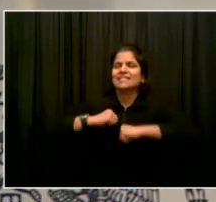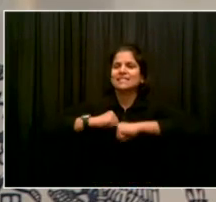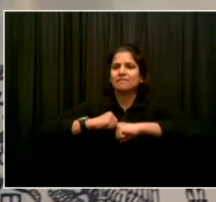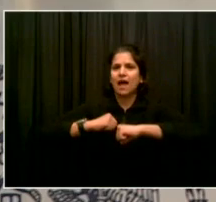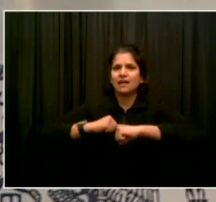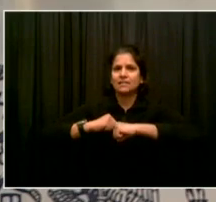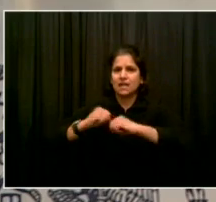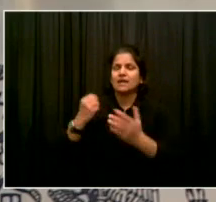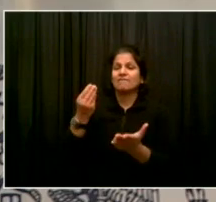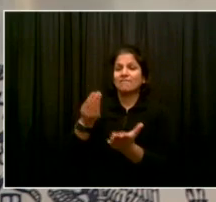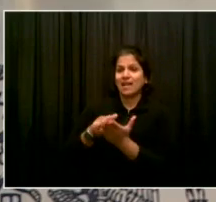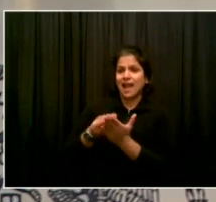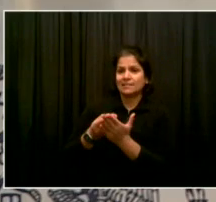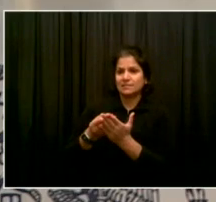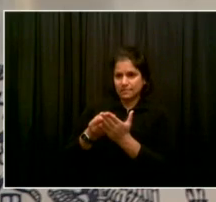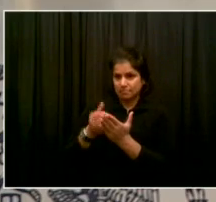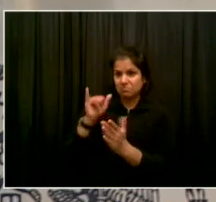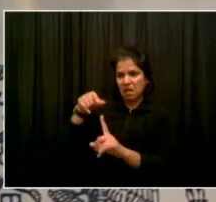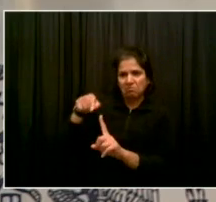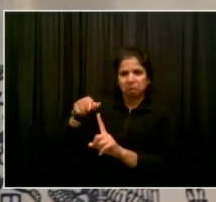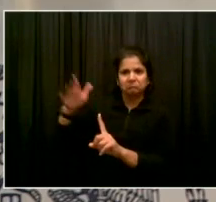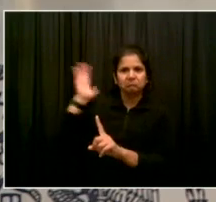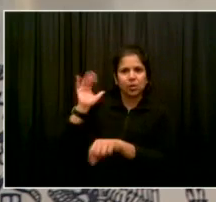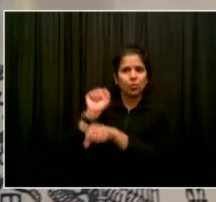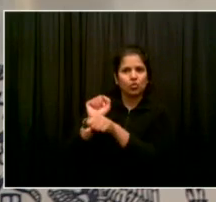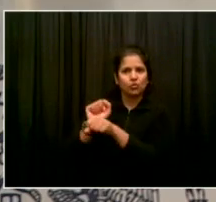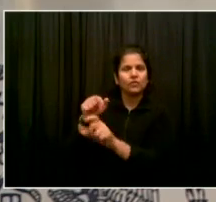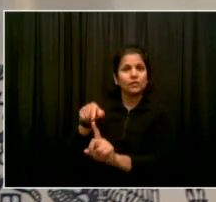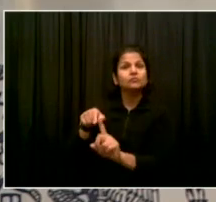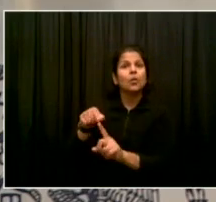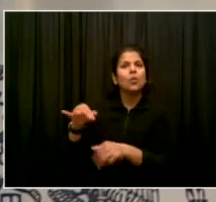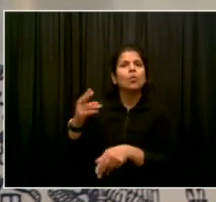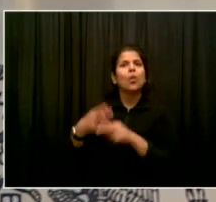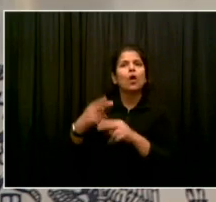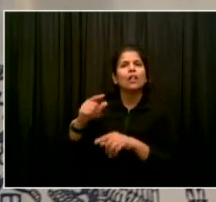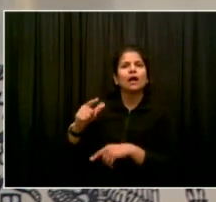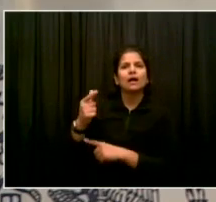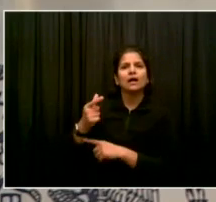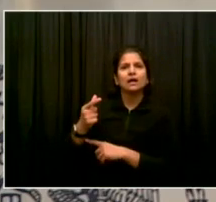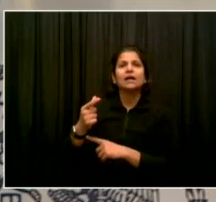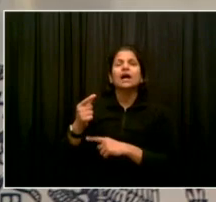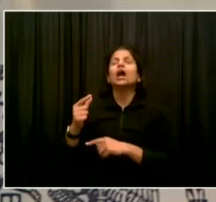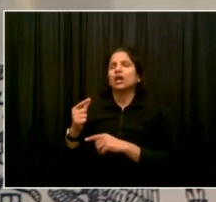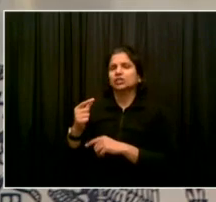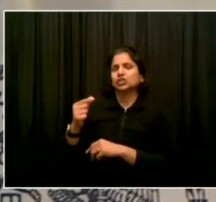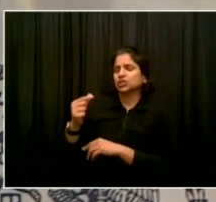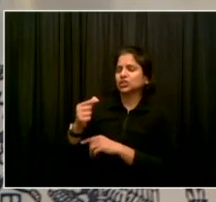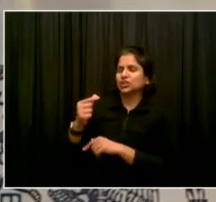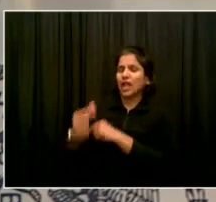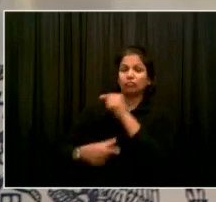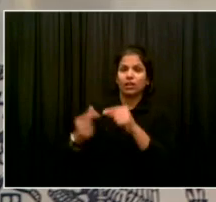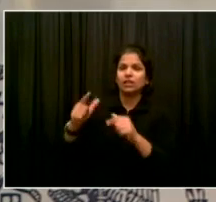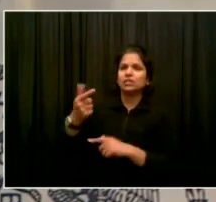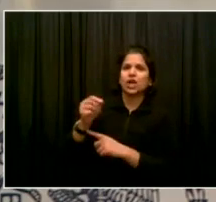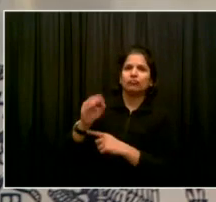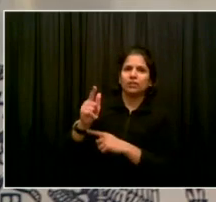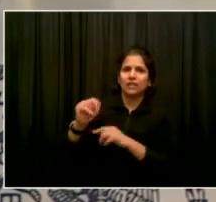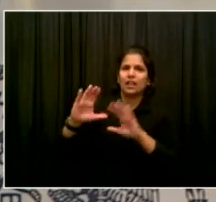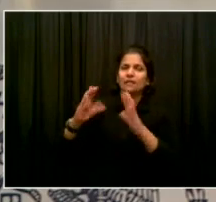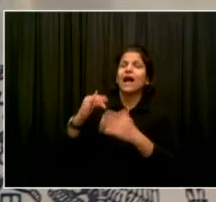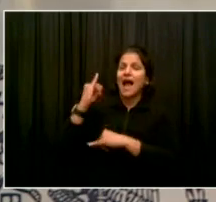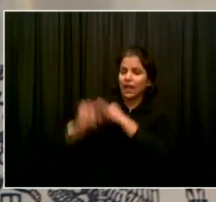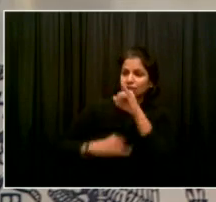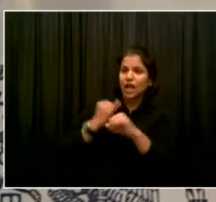geosciences and international affairs, and also director of the Center for Policy Research, on Energy and the Environment at